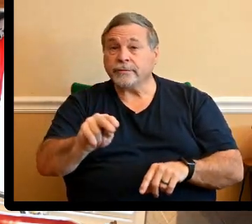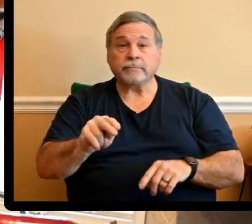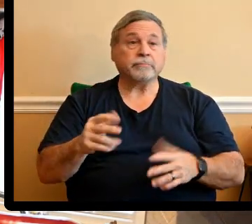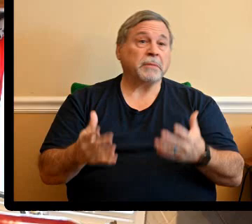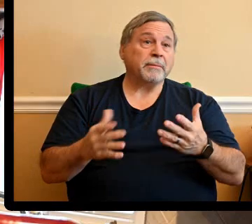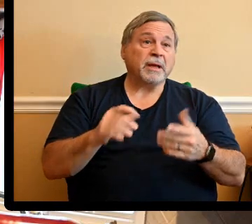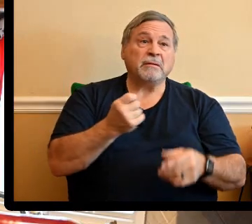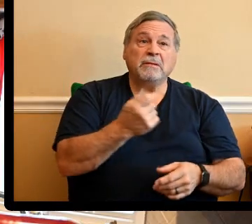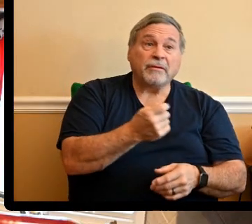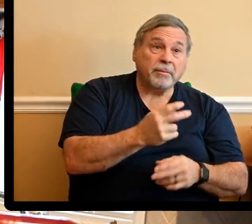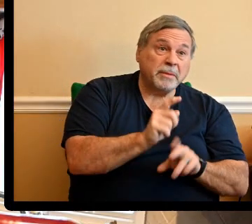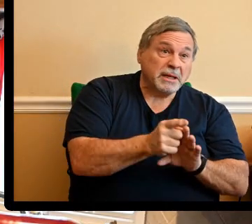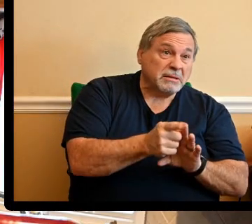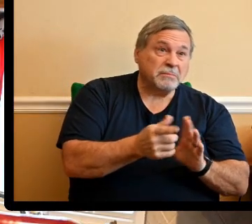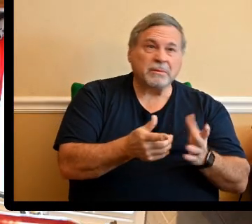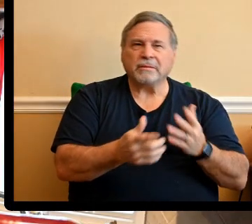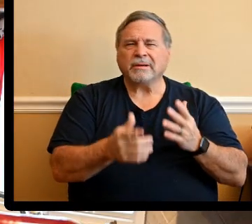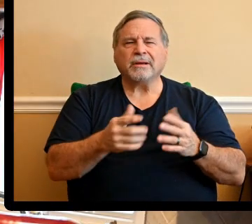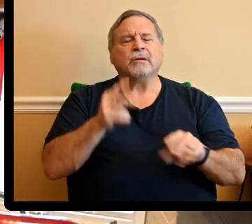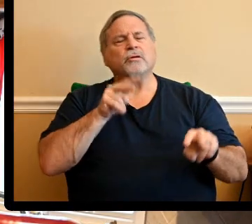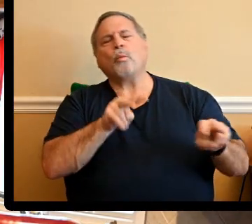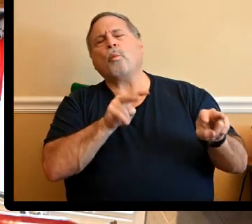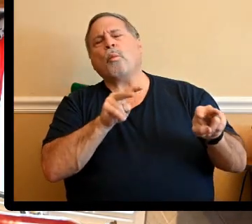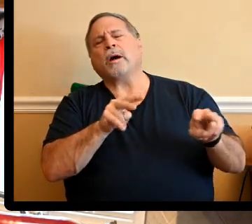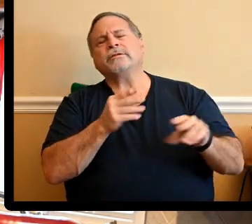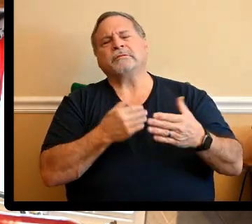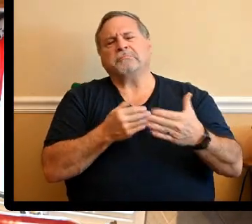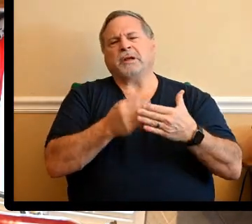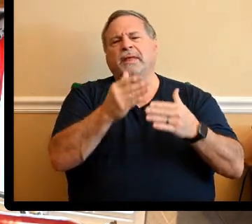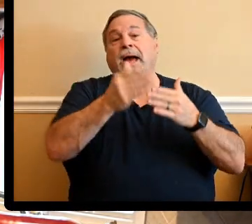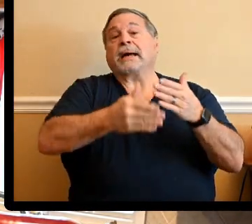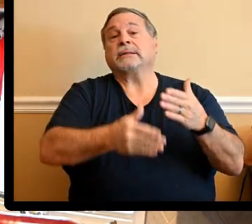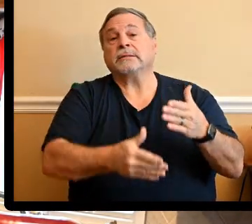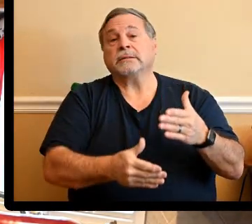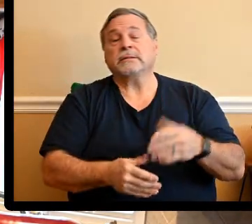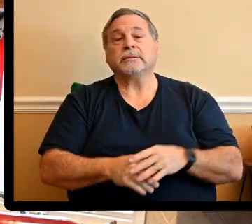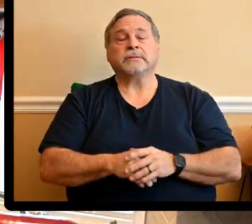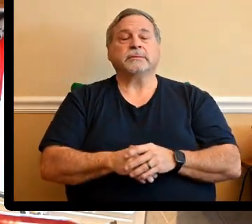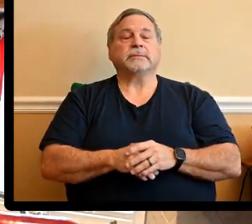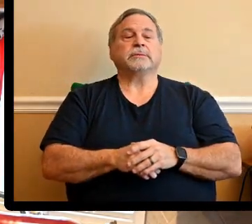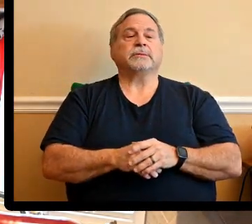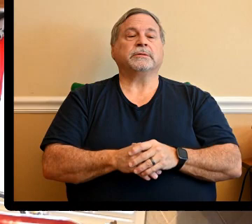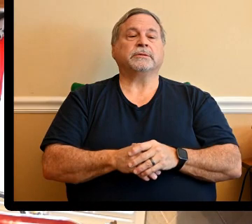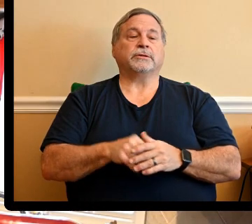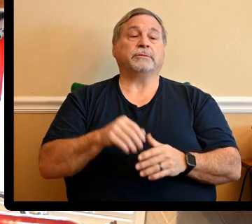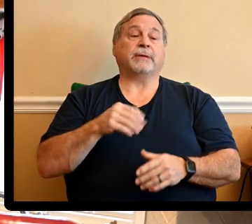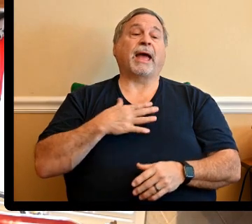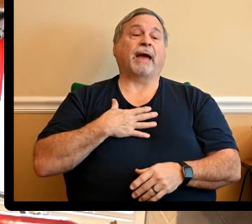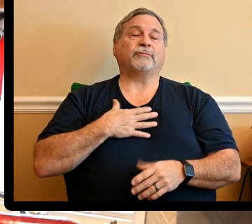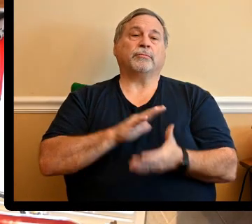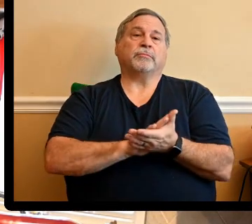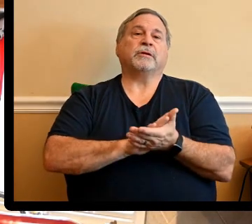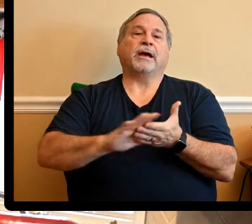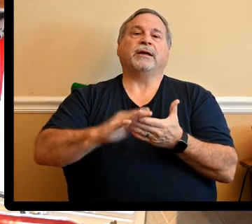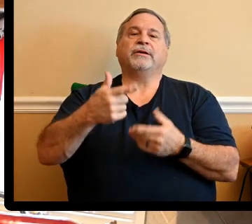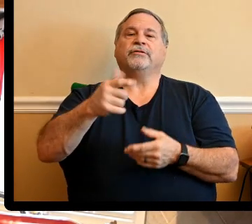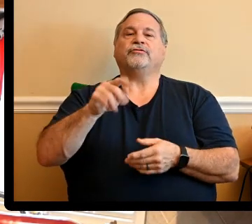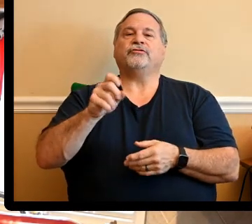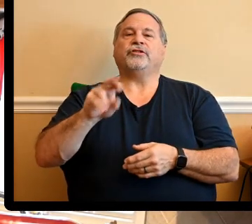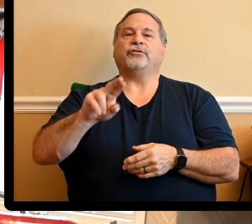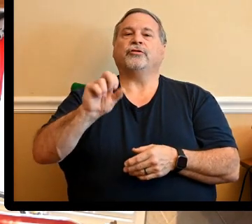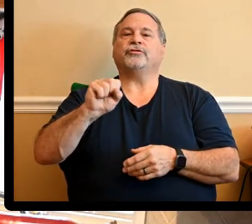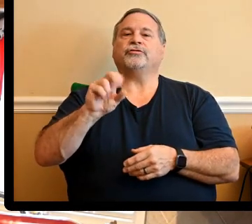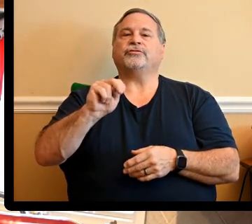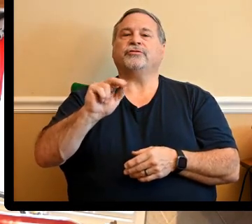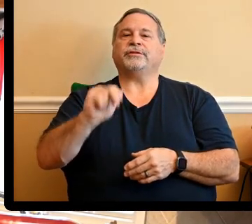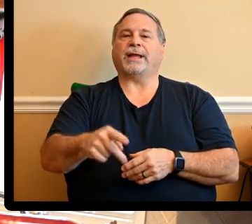is. Might be 11. Always watch it near the end. And we should have ourselves some nice ginger